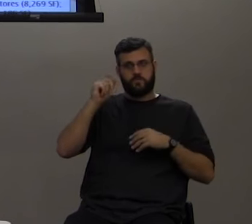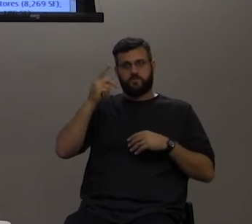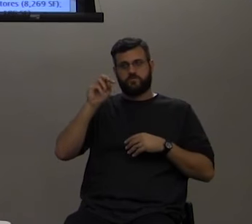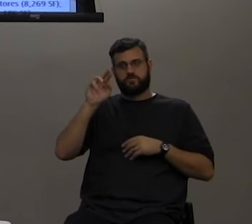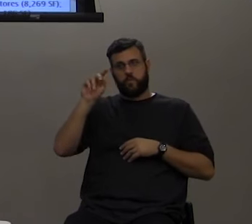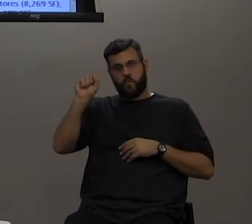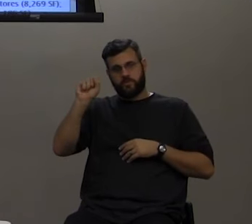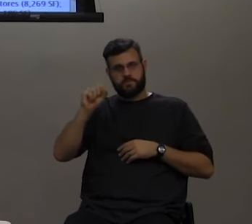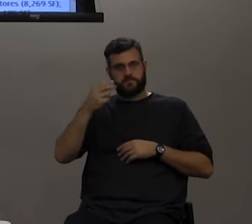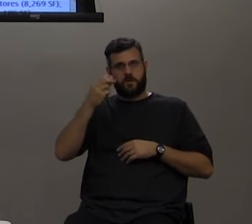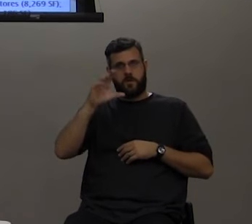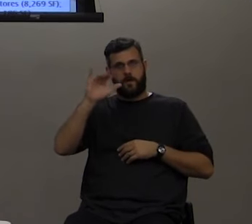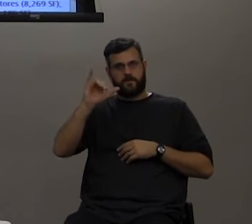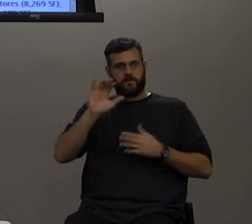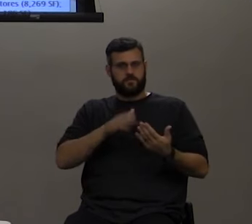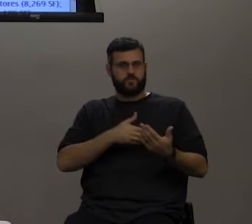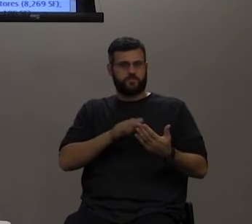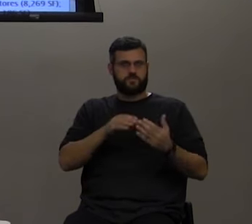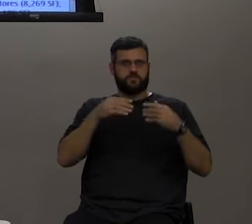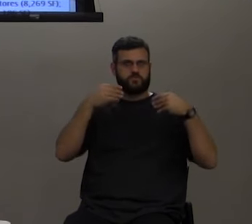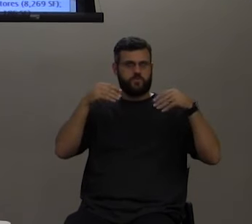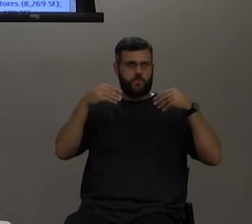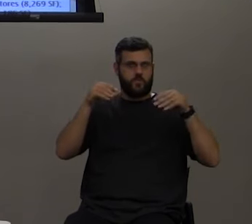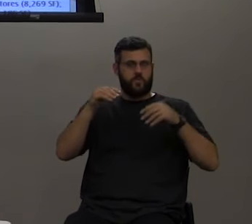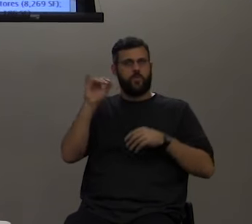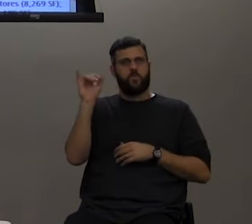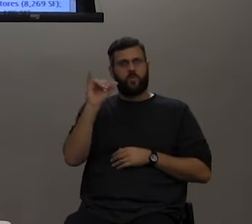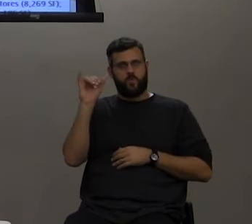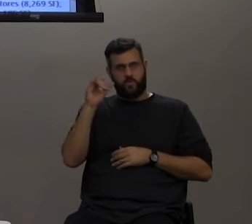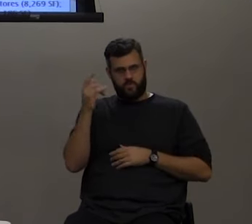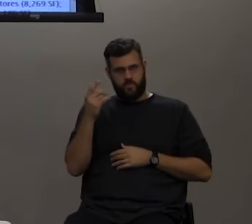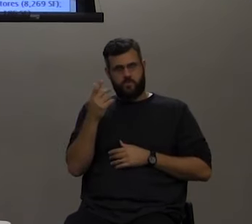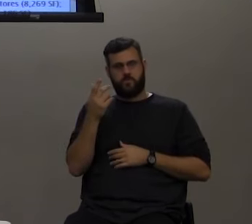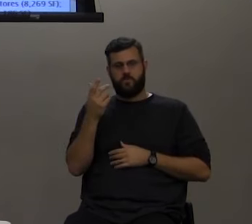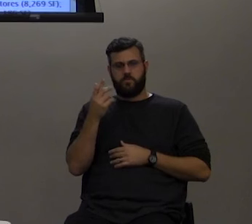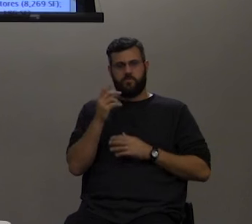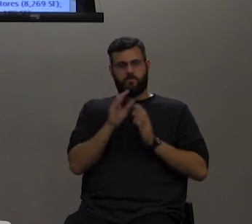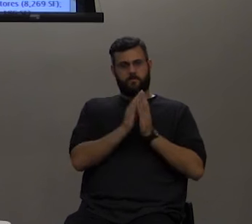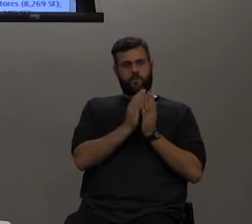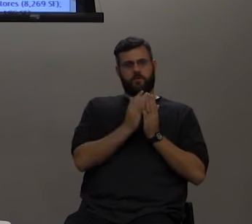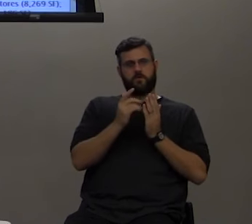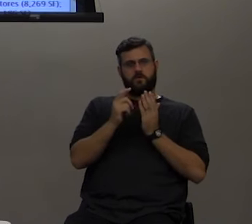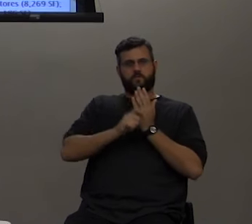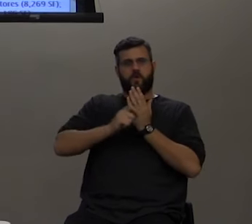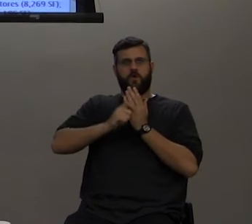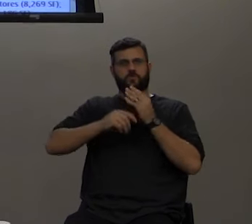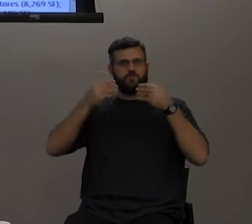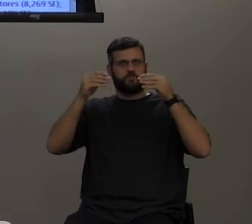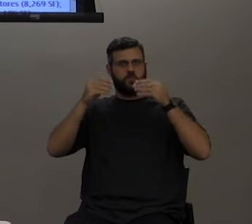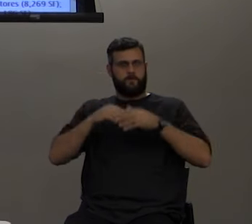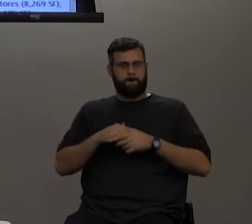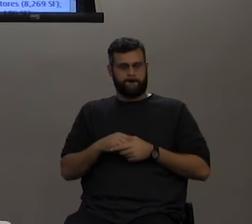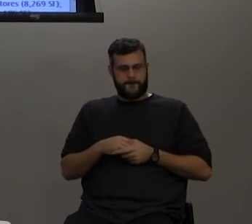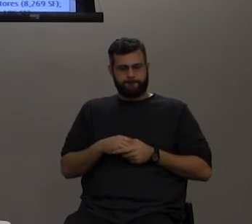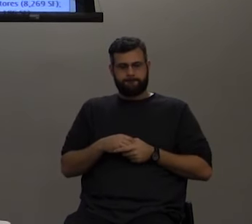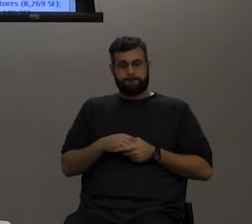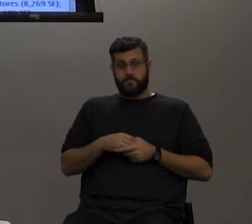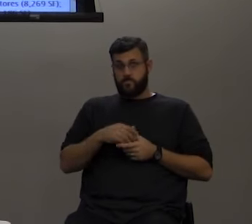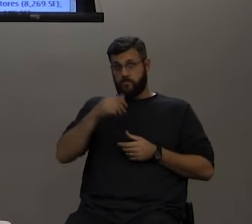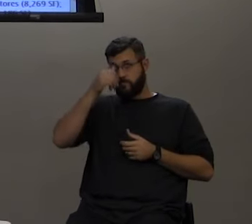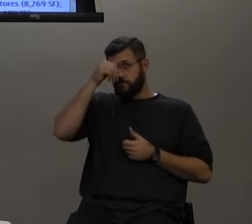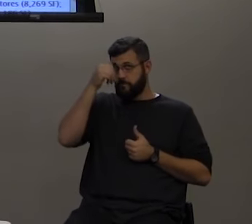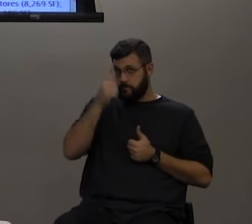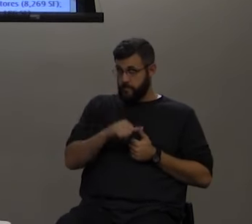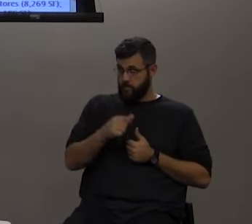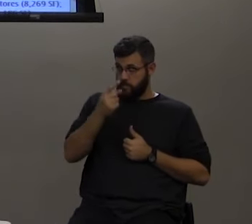hobby musical instrument stores, as well as book or periodical stores as well. And one thing to keep in